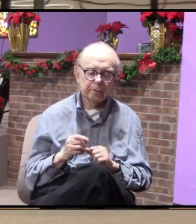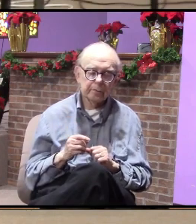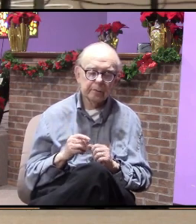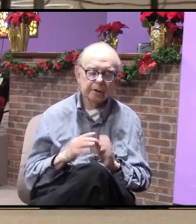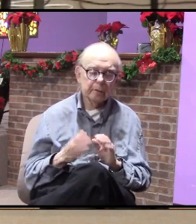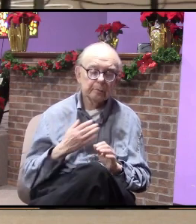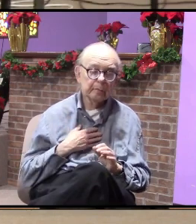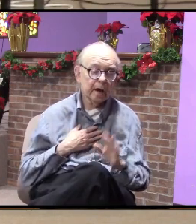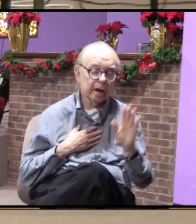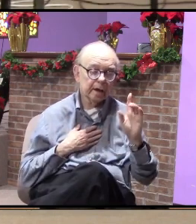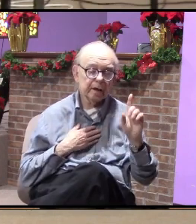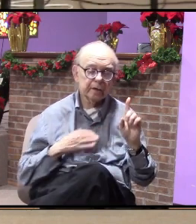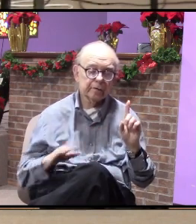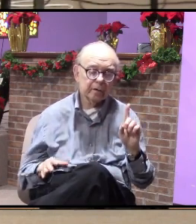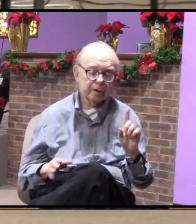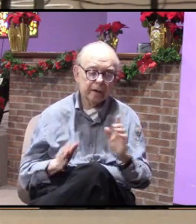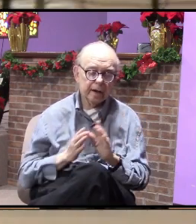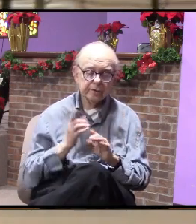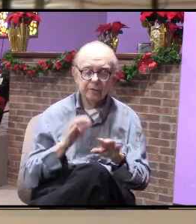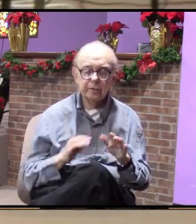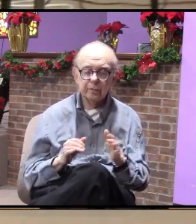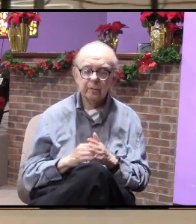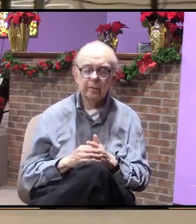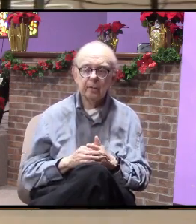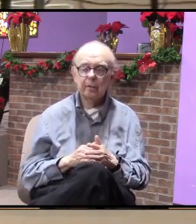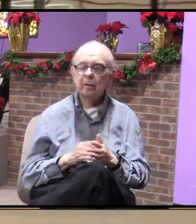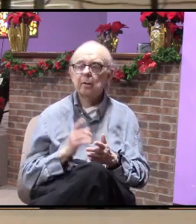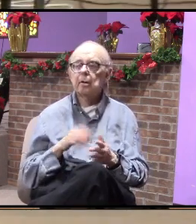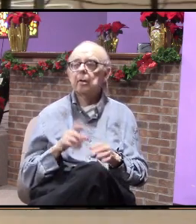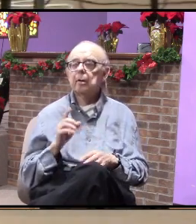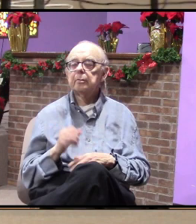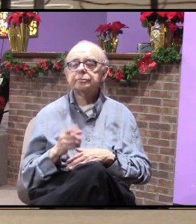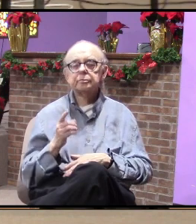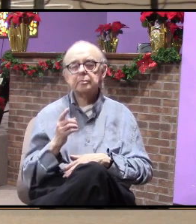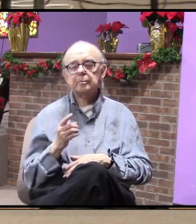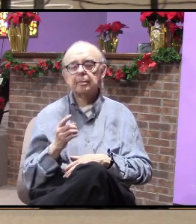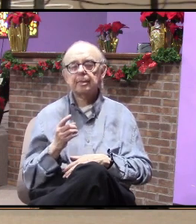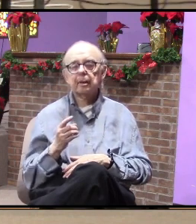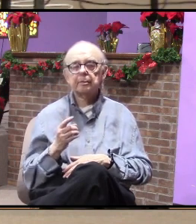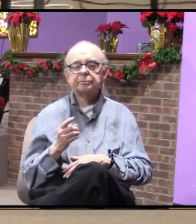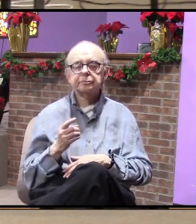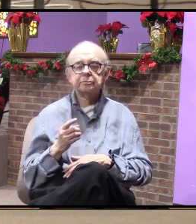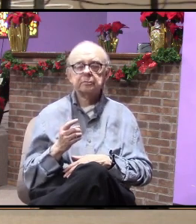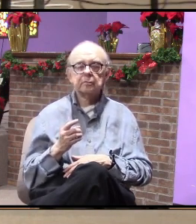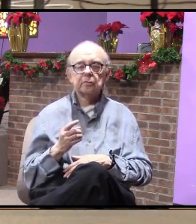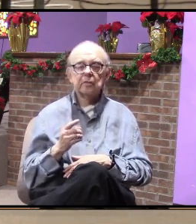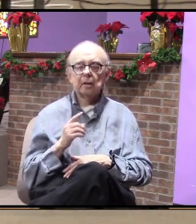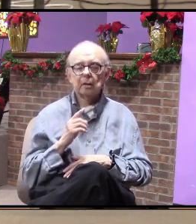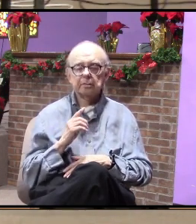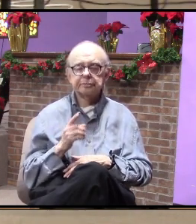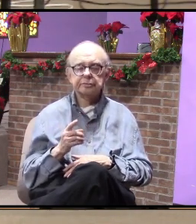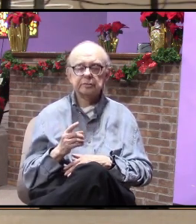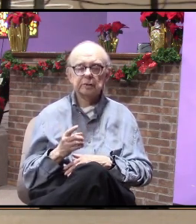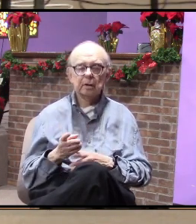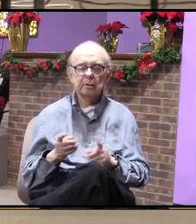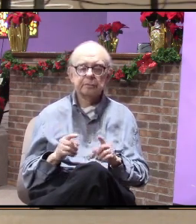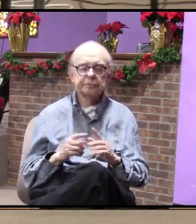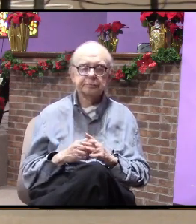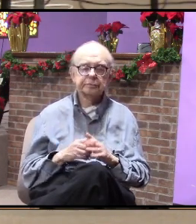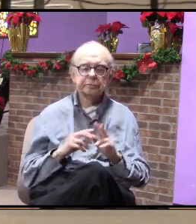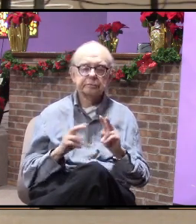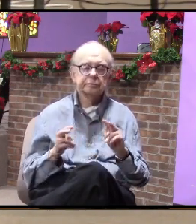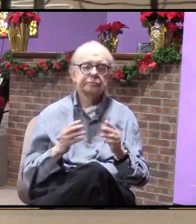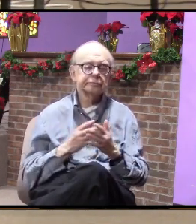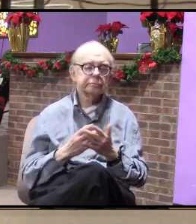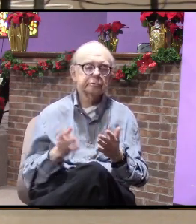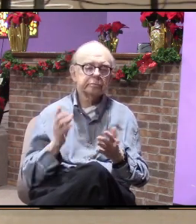child. That's what I'm asking you to do. And so what we need to understand is when we begin to look at